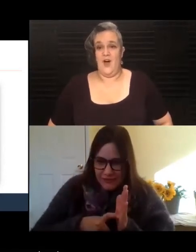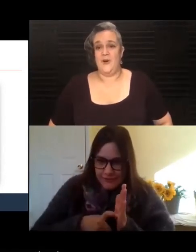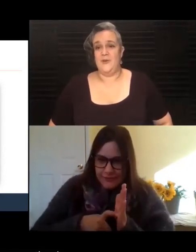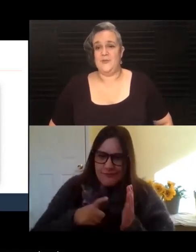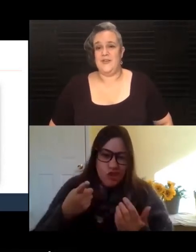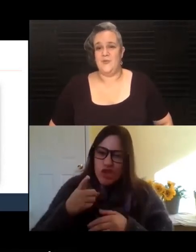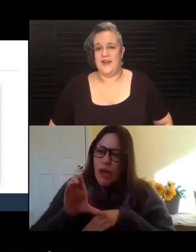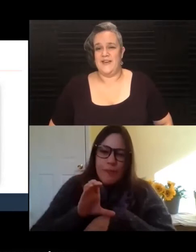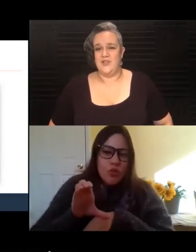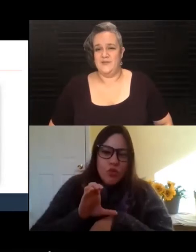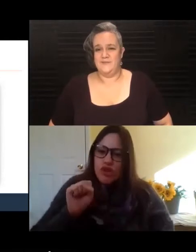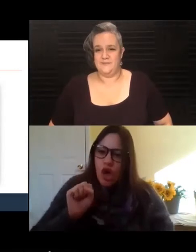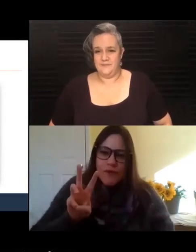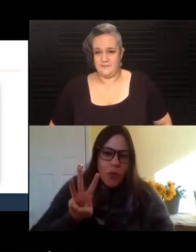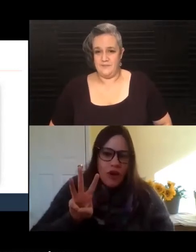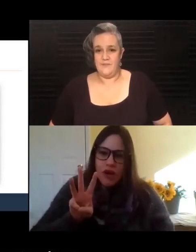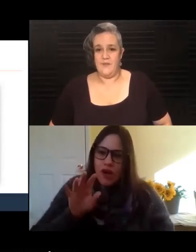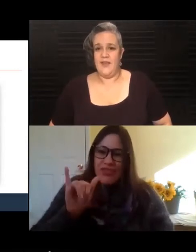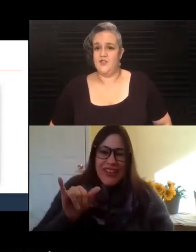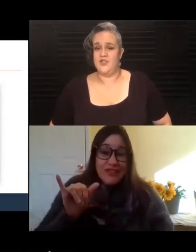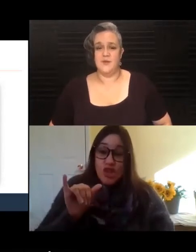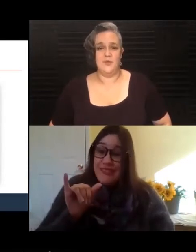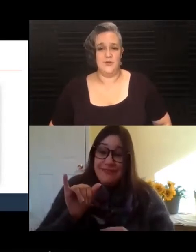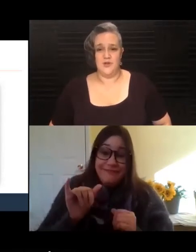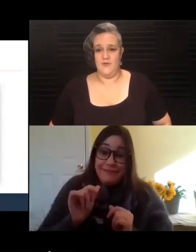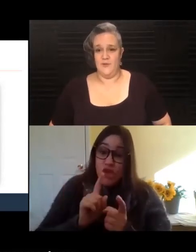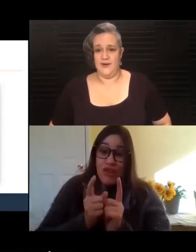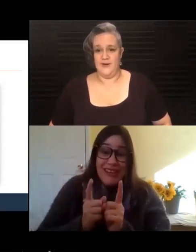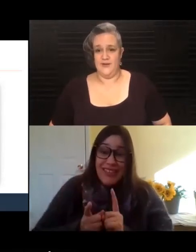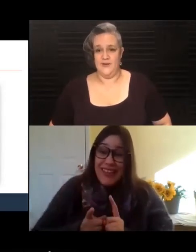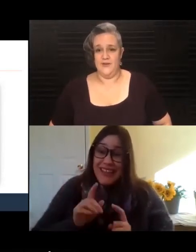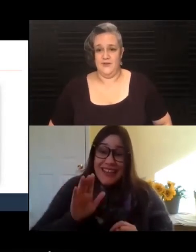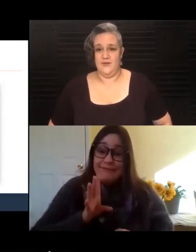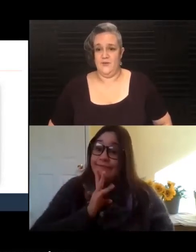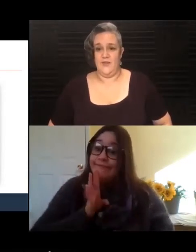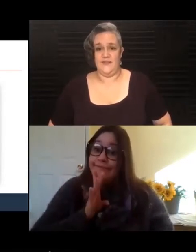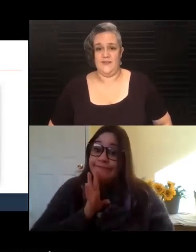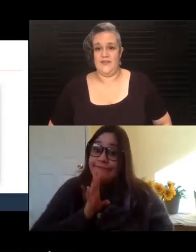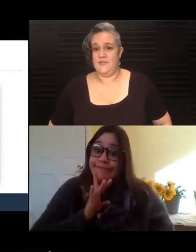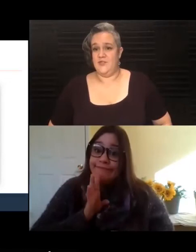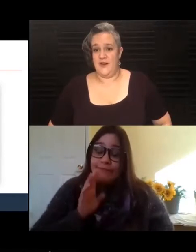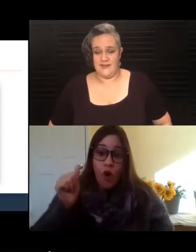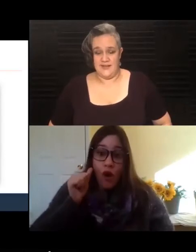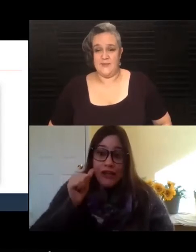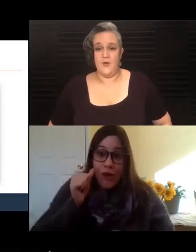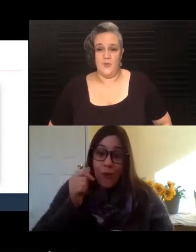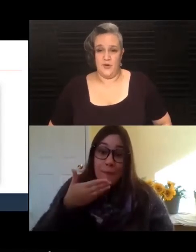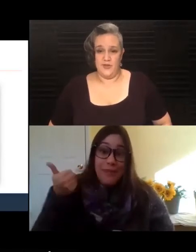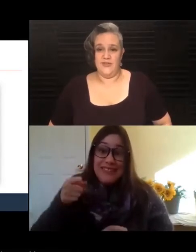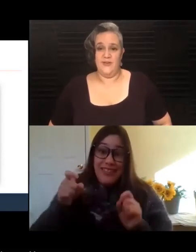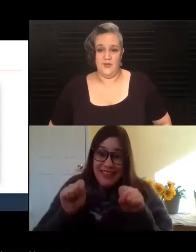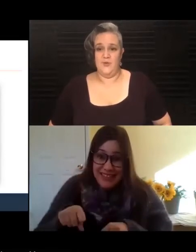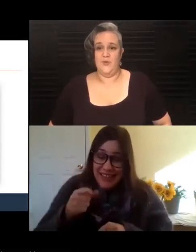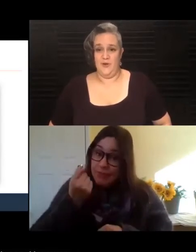It's auto speech recognition. It's just computer software that's attempting to translate spoken